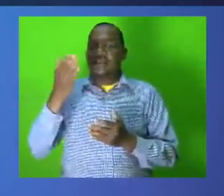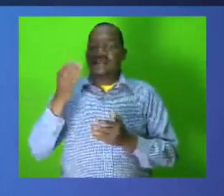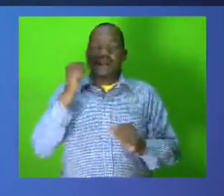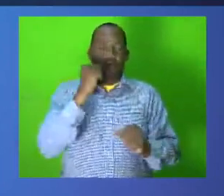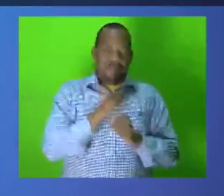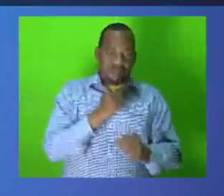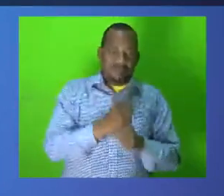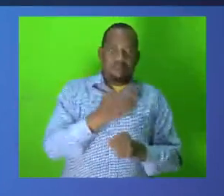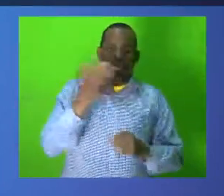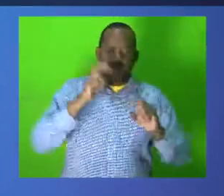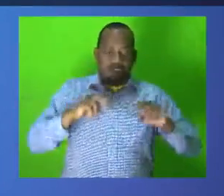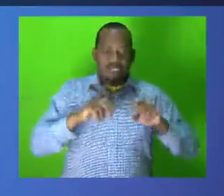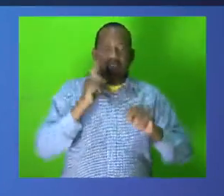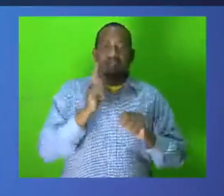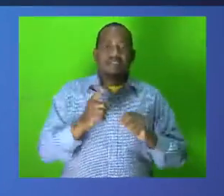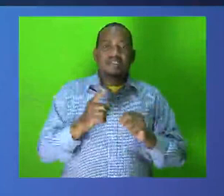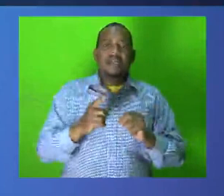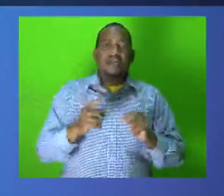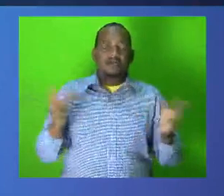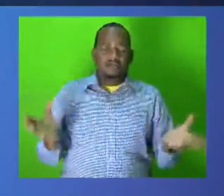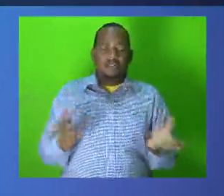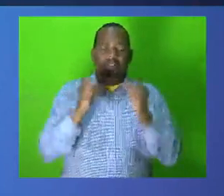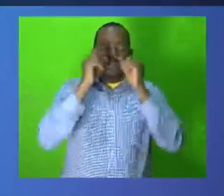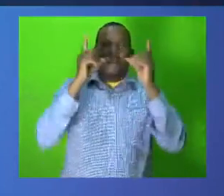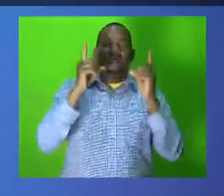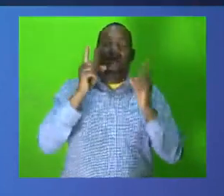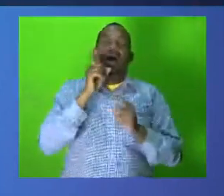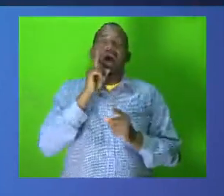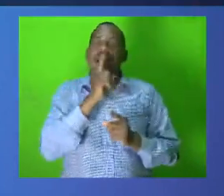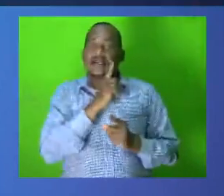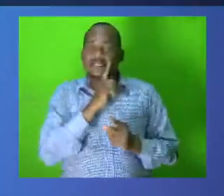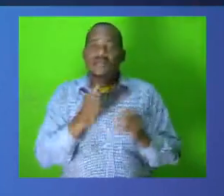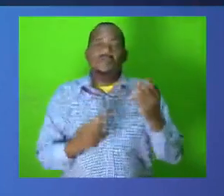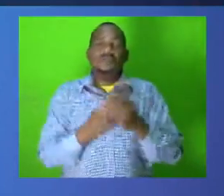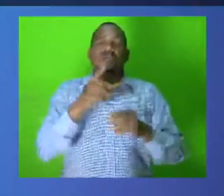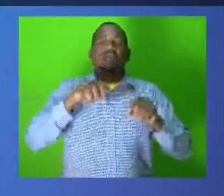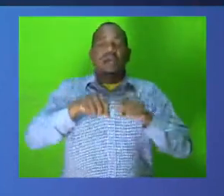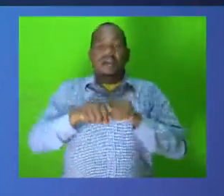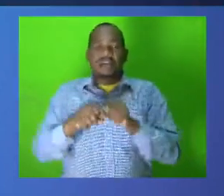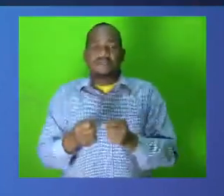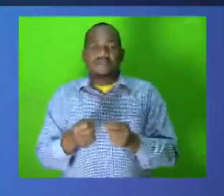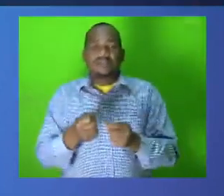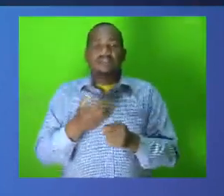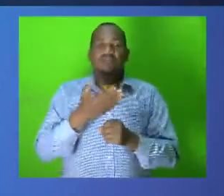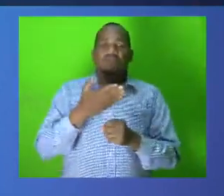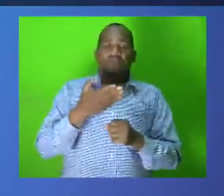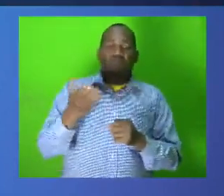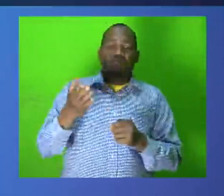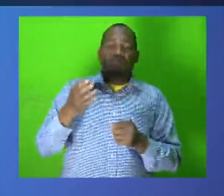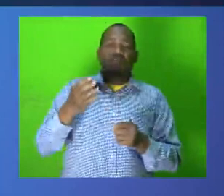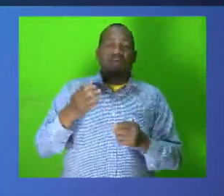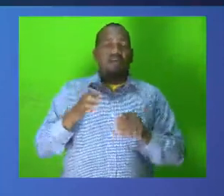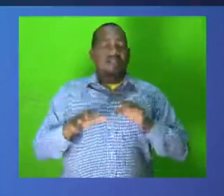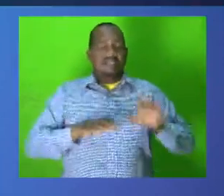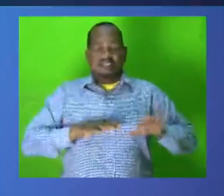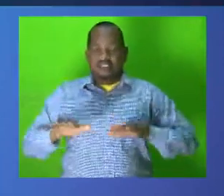disturbance or disturbing question. The researcher work in the field is to find the